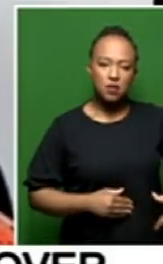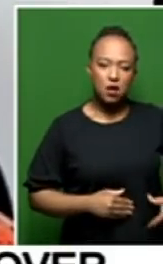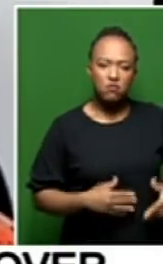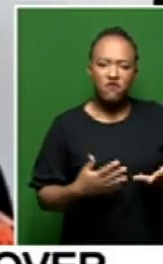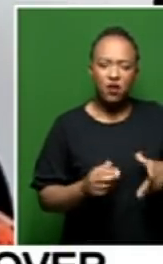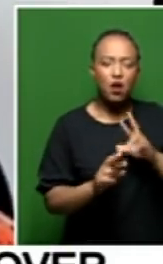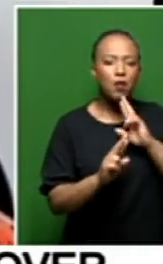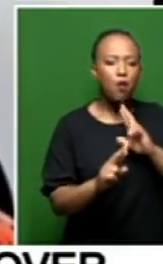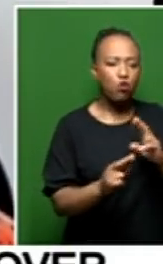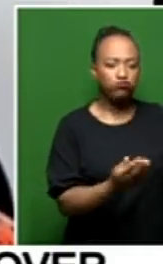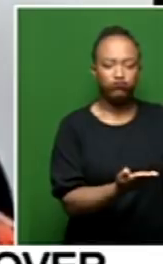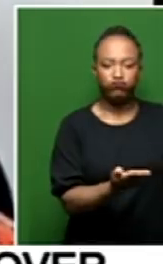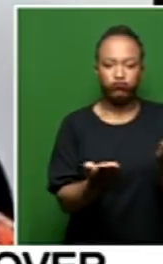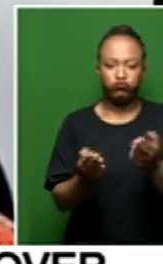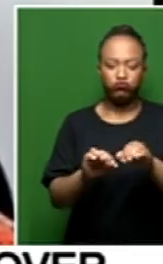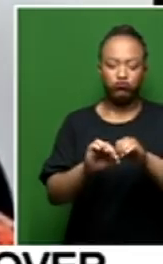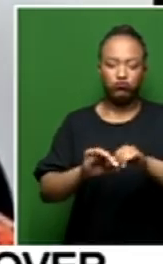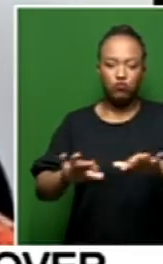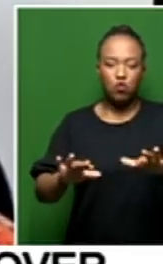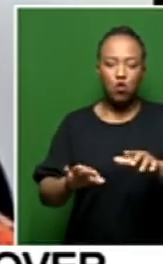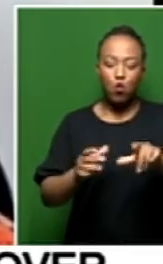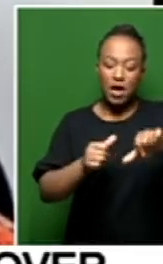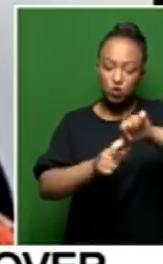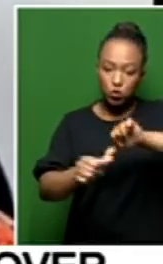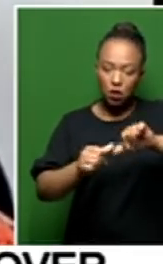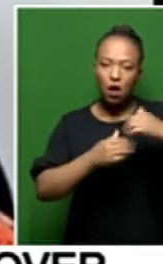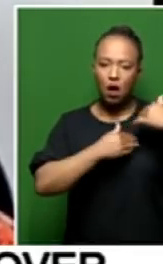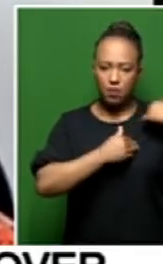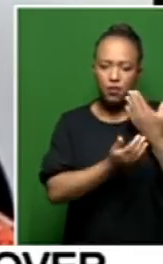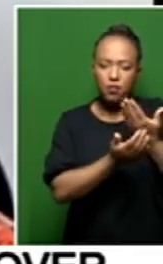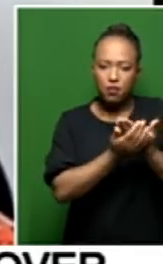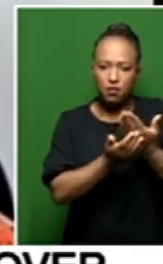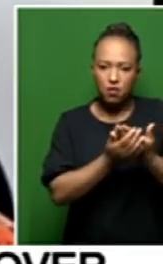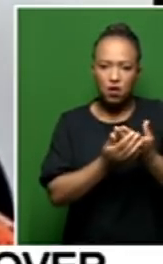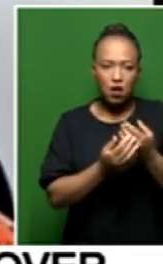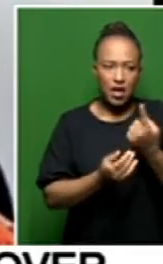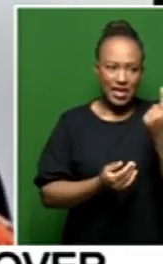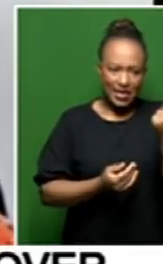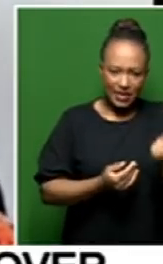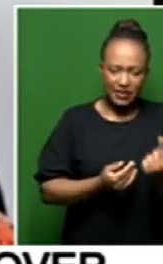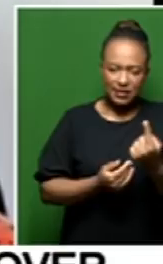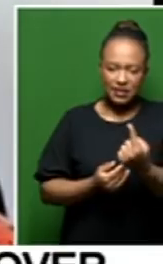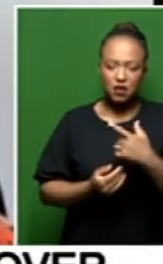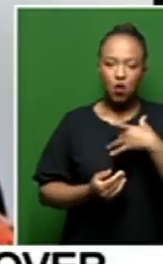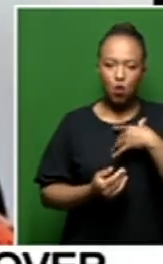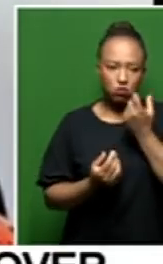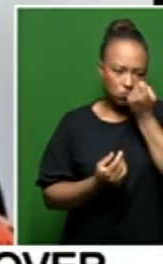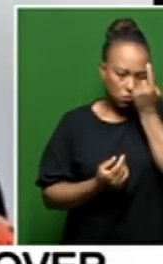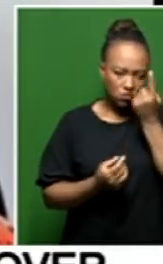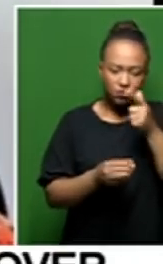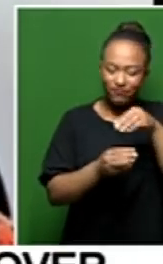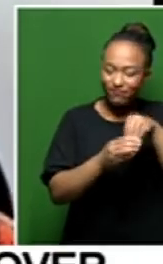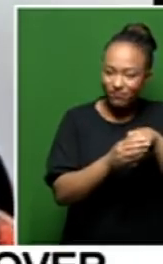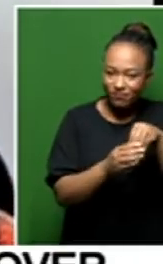to everyone so that there's social accountability. Everyone has their own understanding of what its